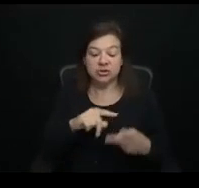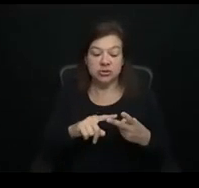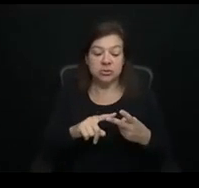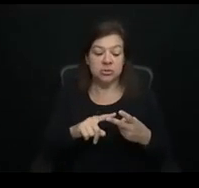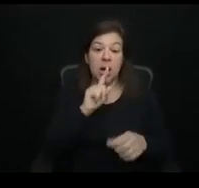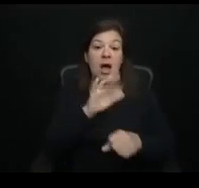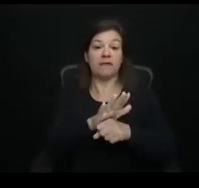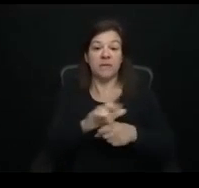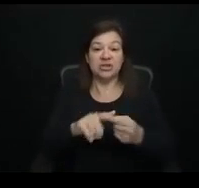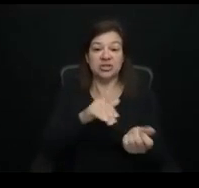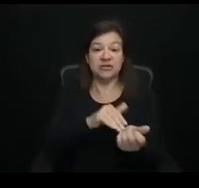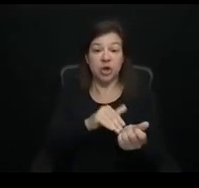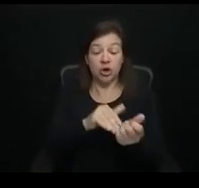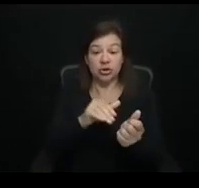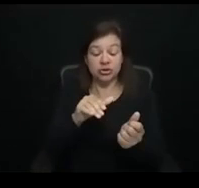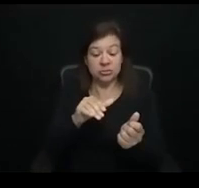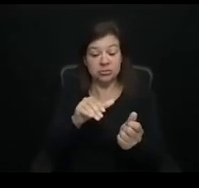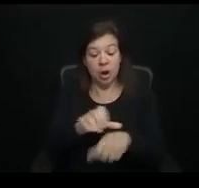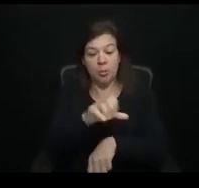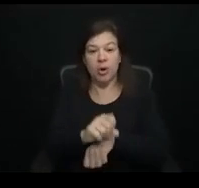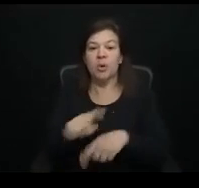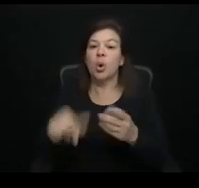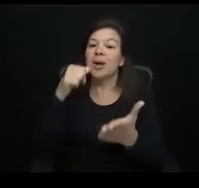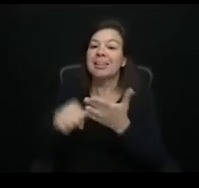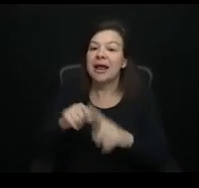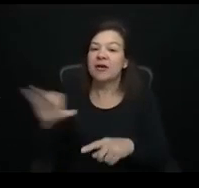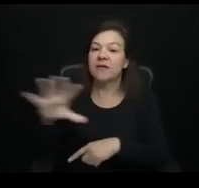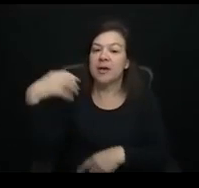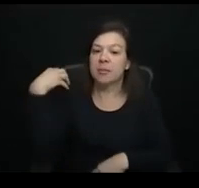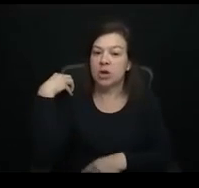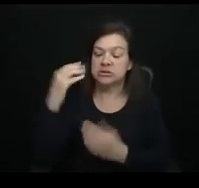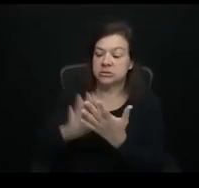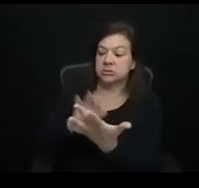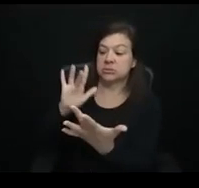a letter from their employer. Please visit